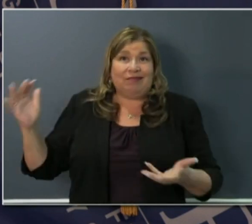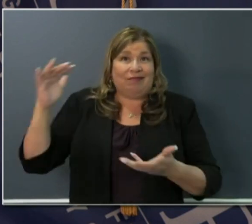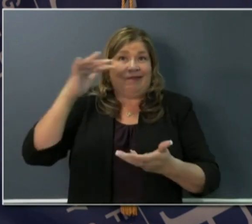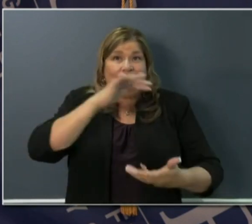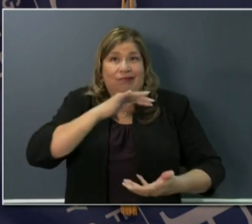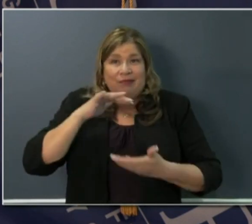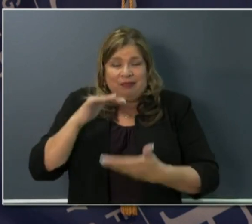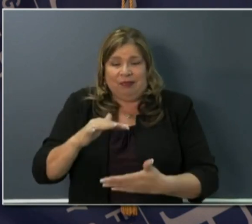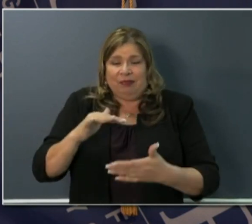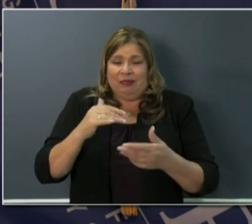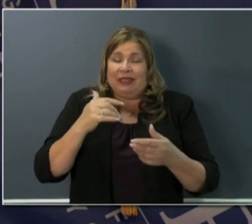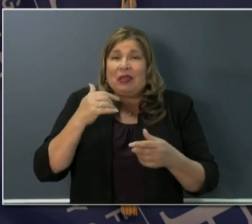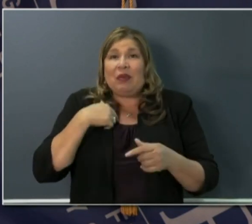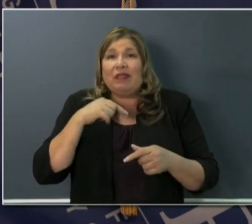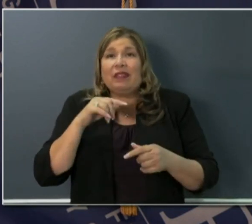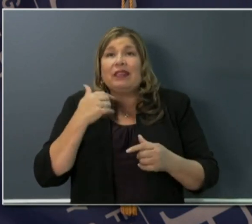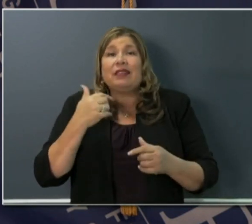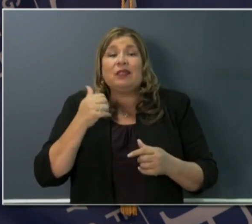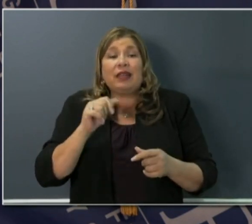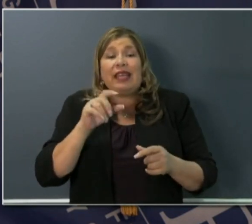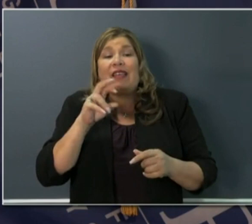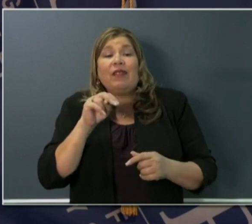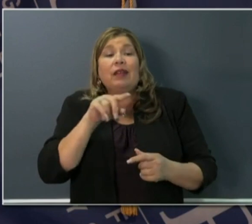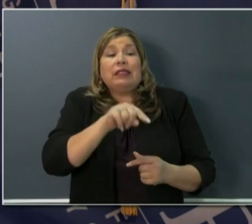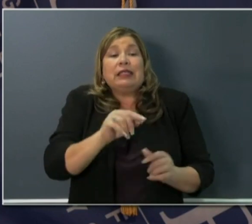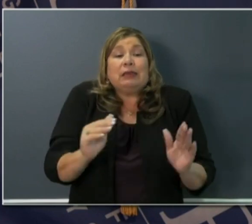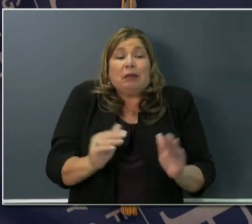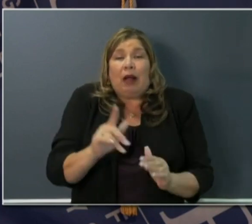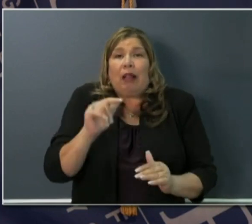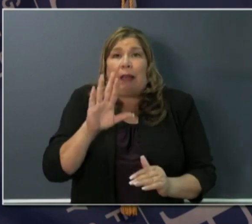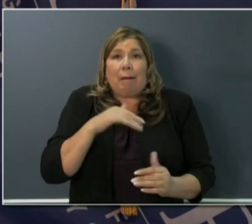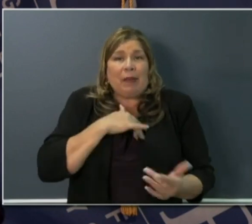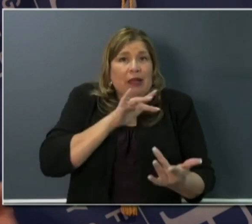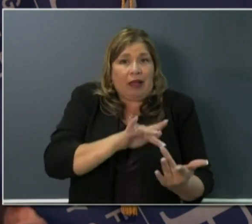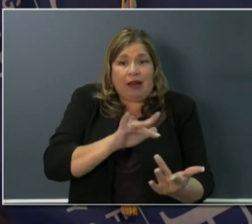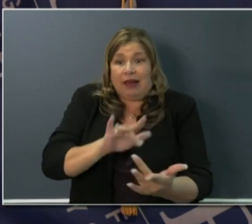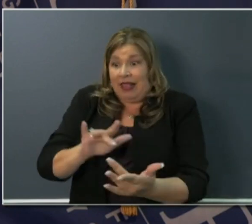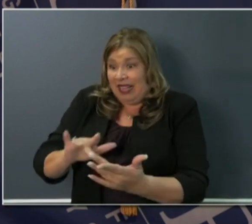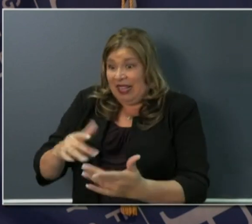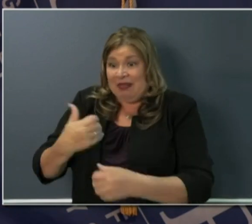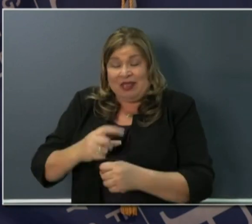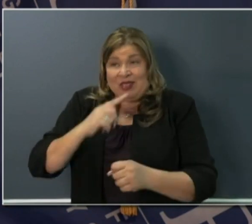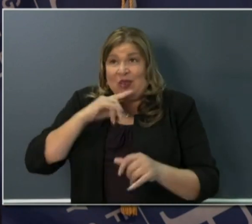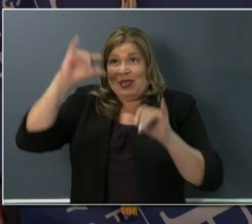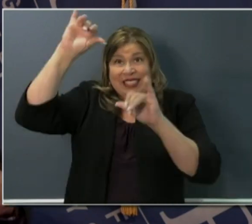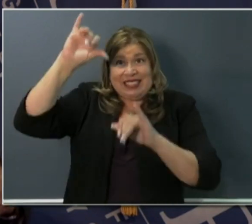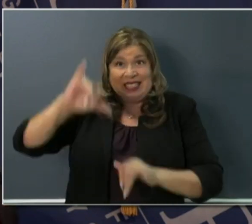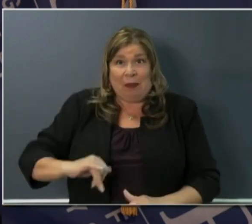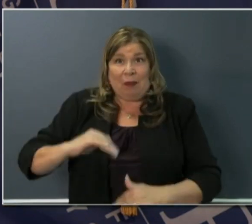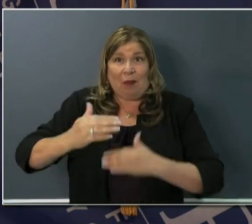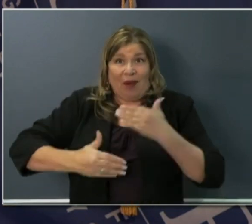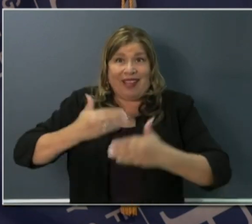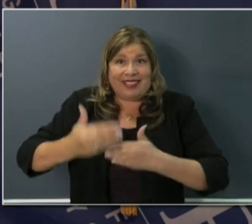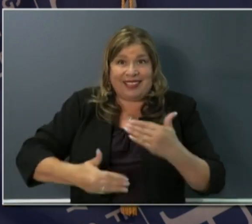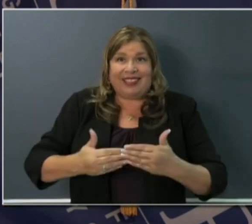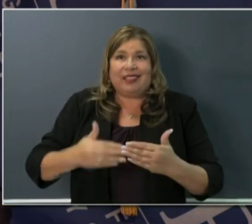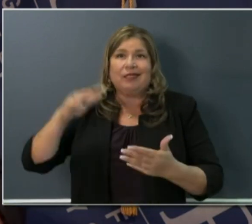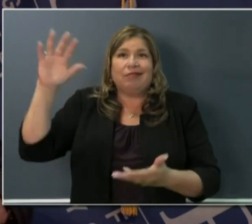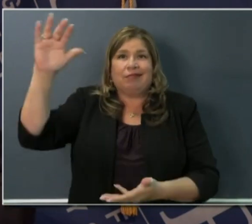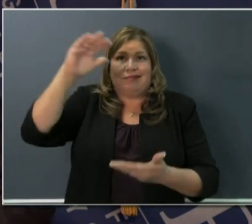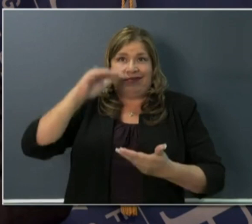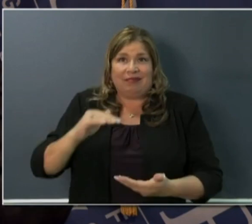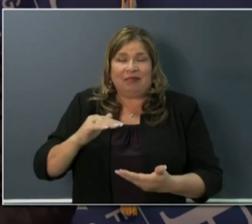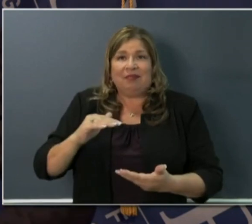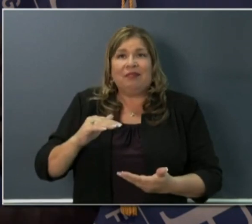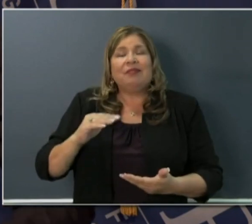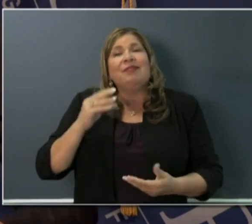into some of the smallest collection labs in order to make sure that everybody is on the same page. I should note those numbers will